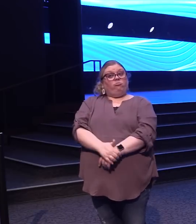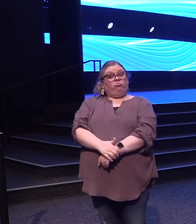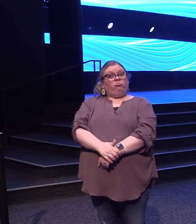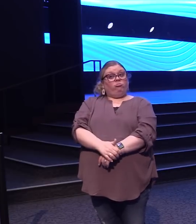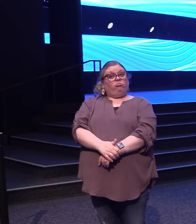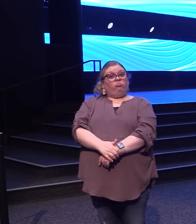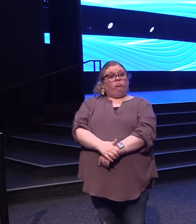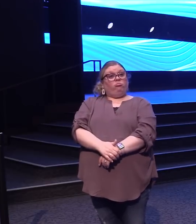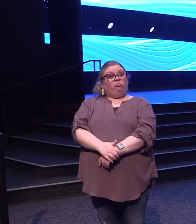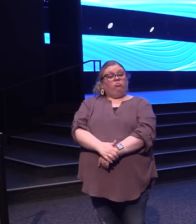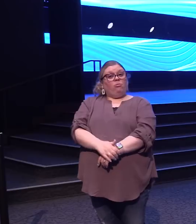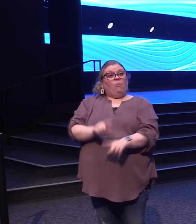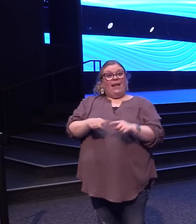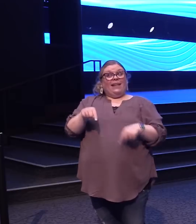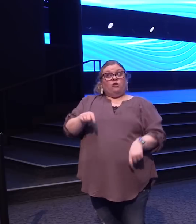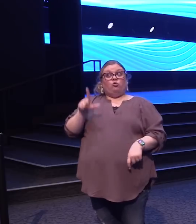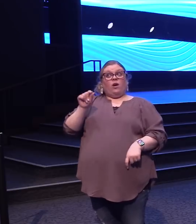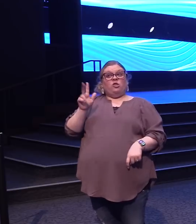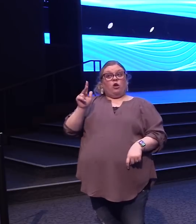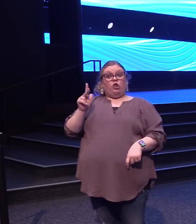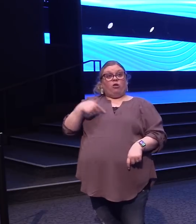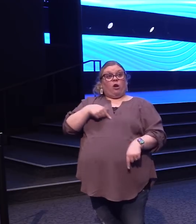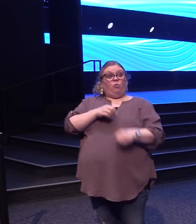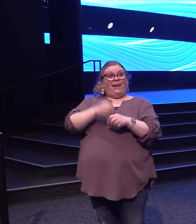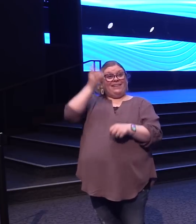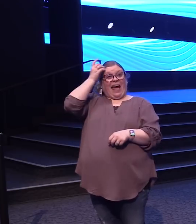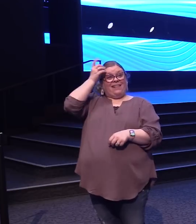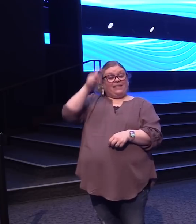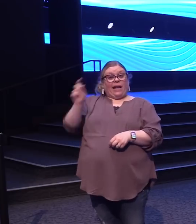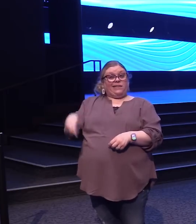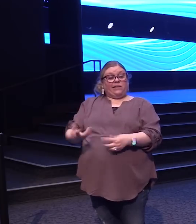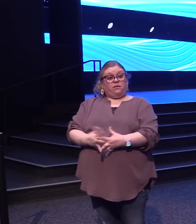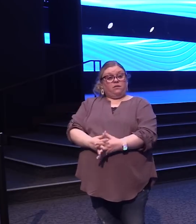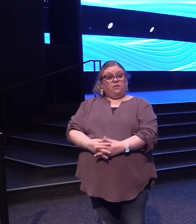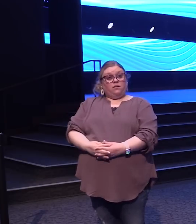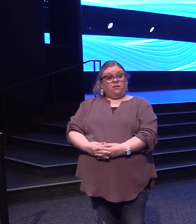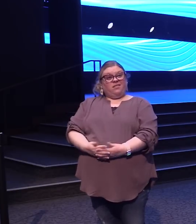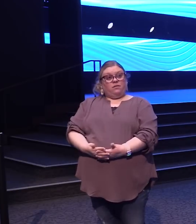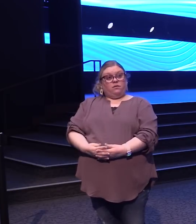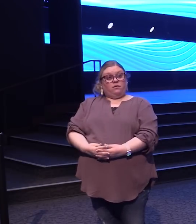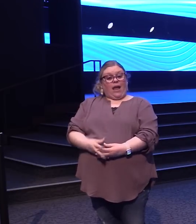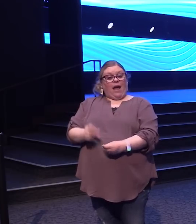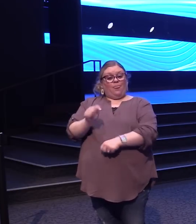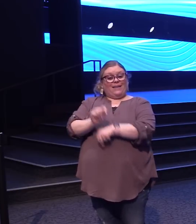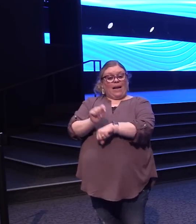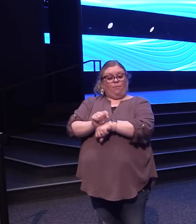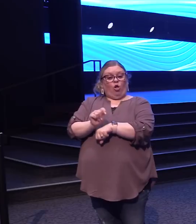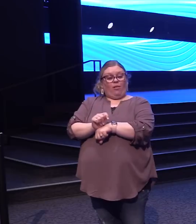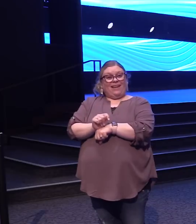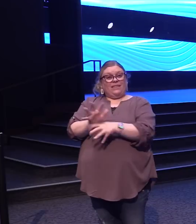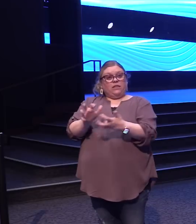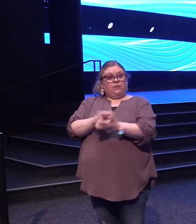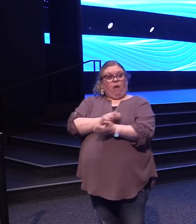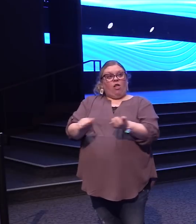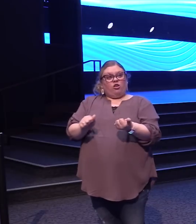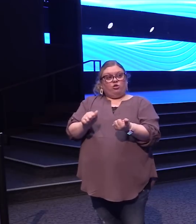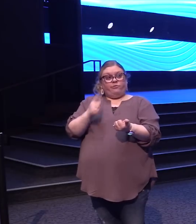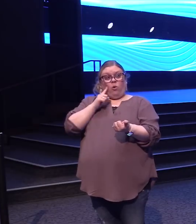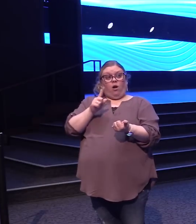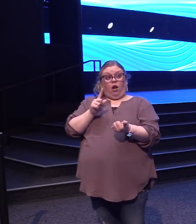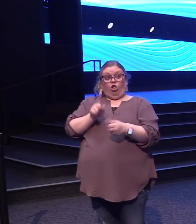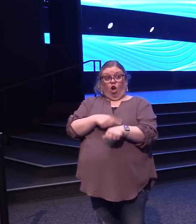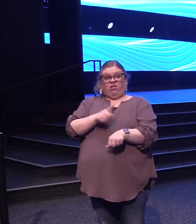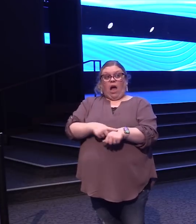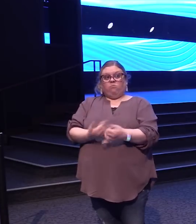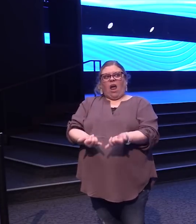But this is 2023 and we're in Dallas, Texas. And the temple has been demolished for quite some